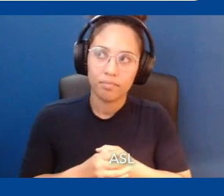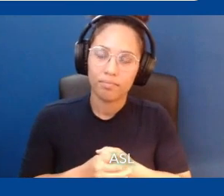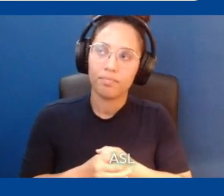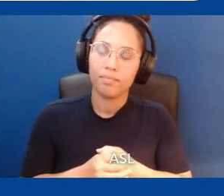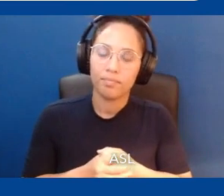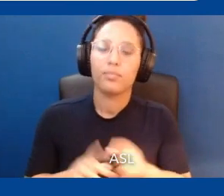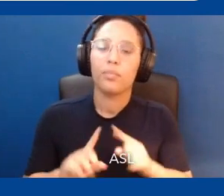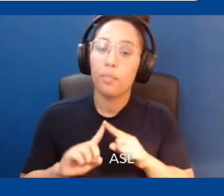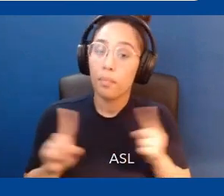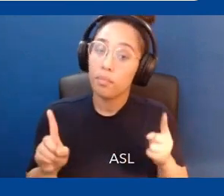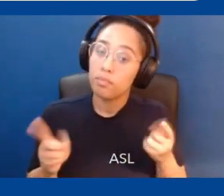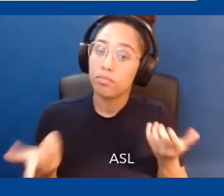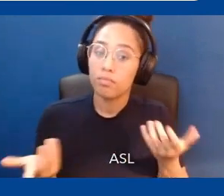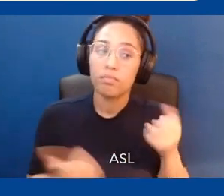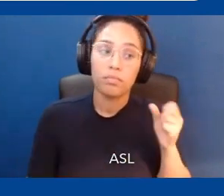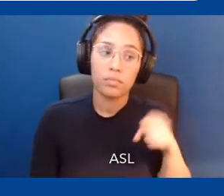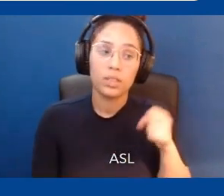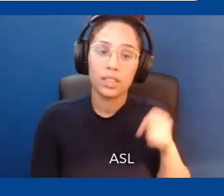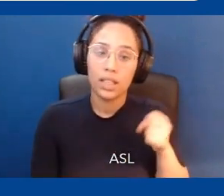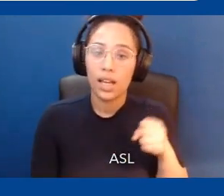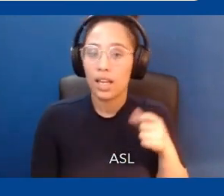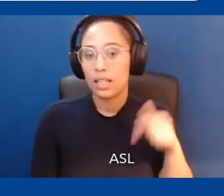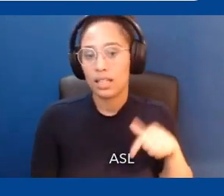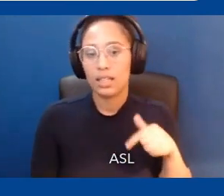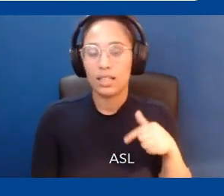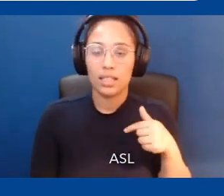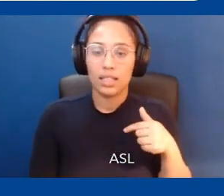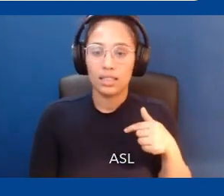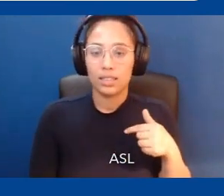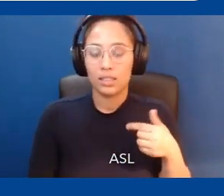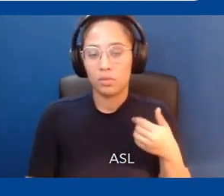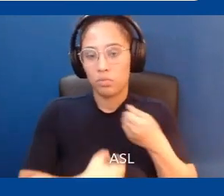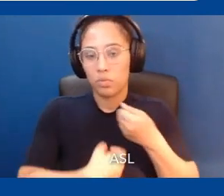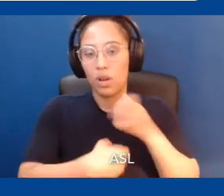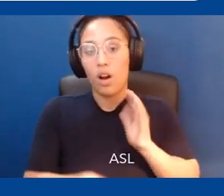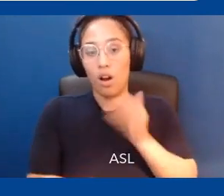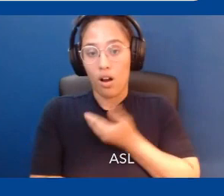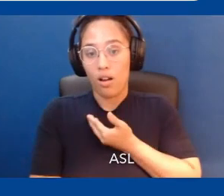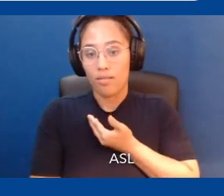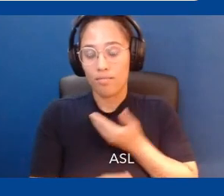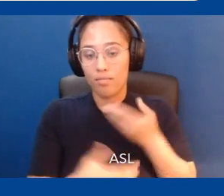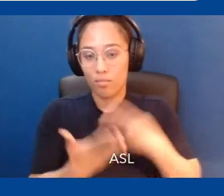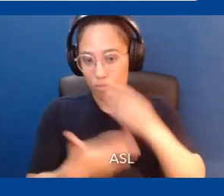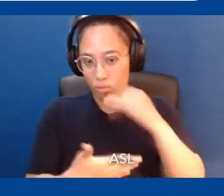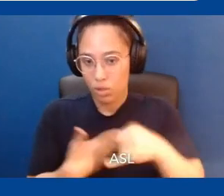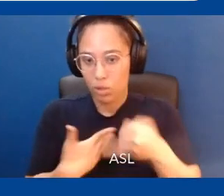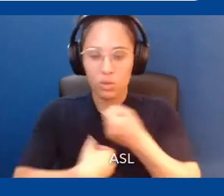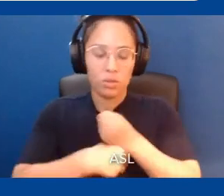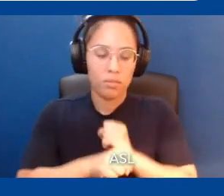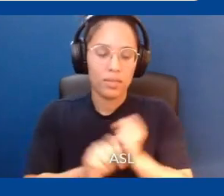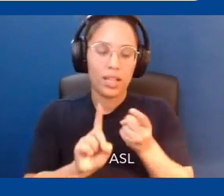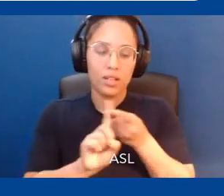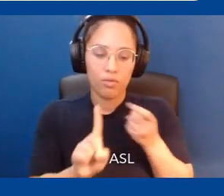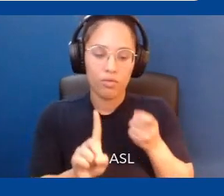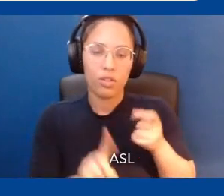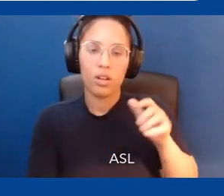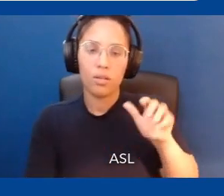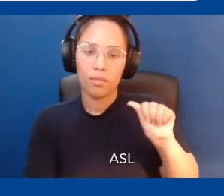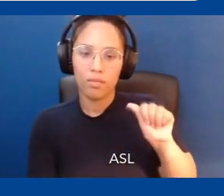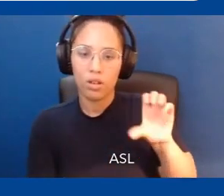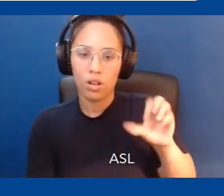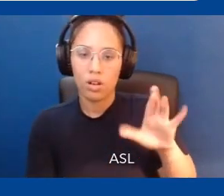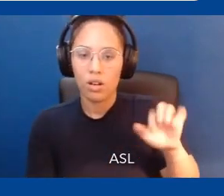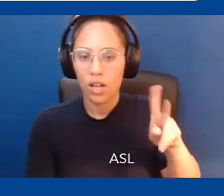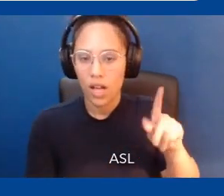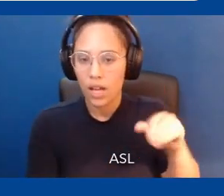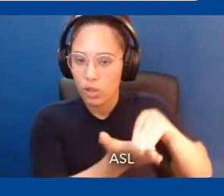it's composed exclusively from these archival tapes from this very specific historical